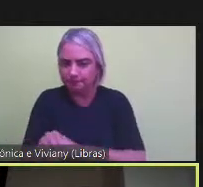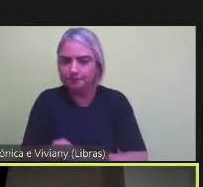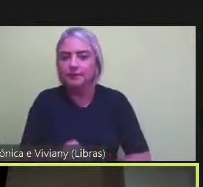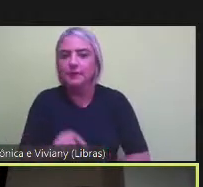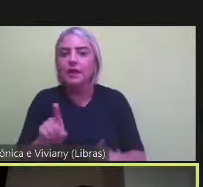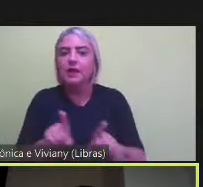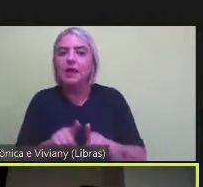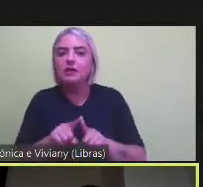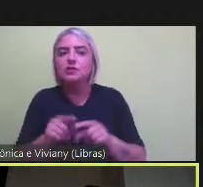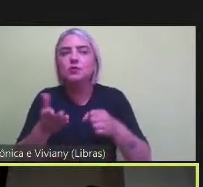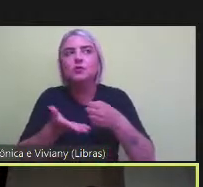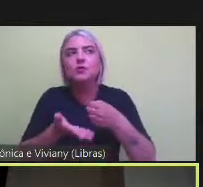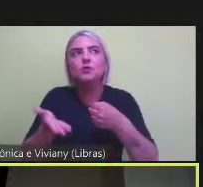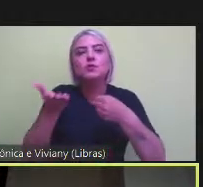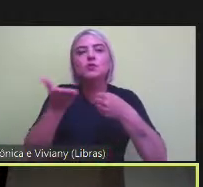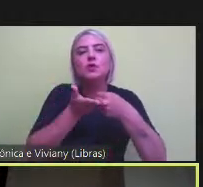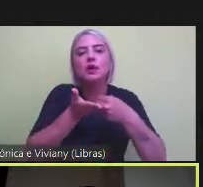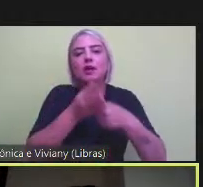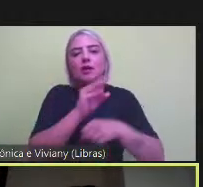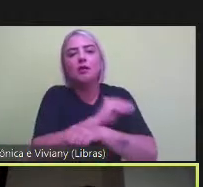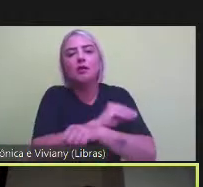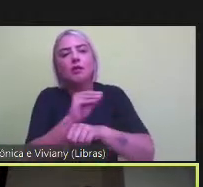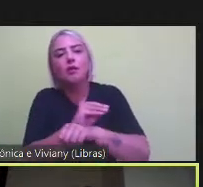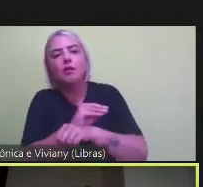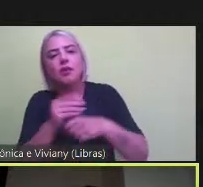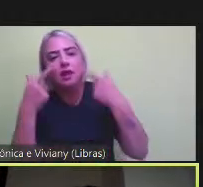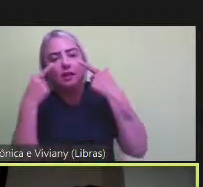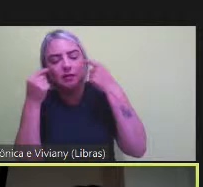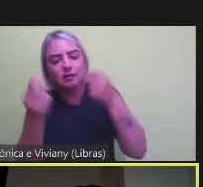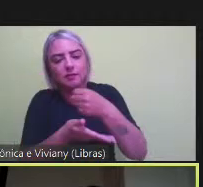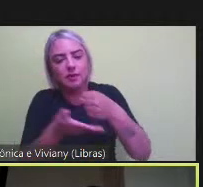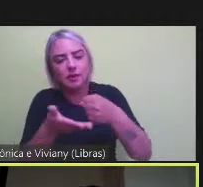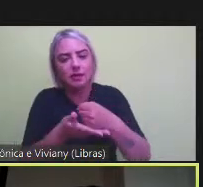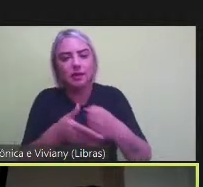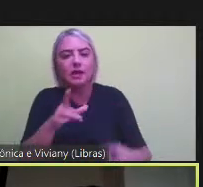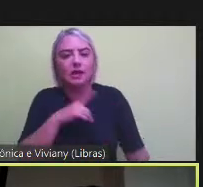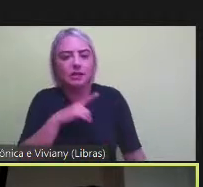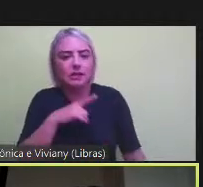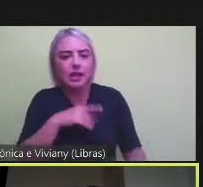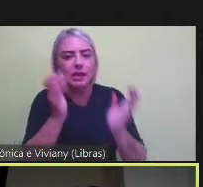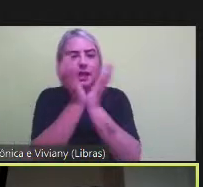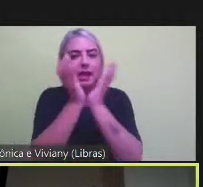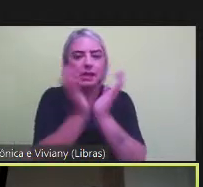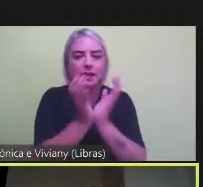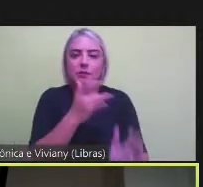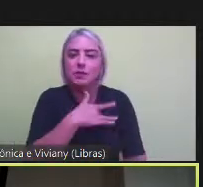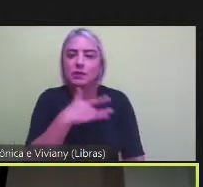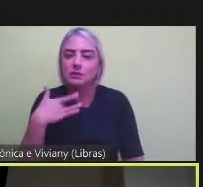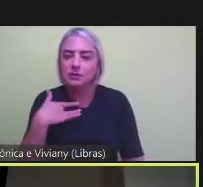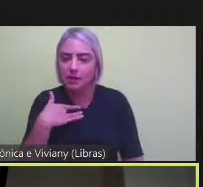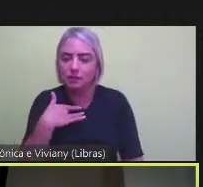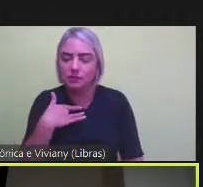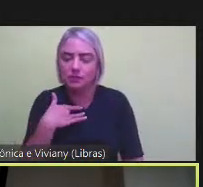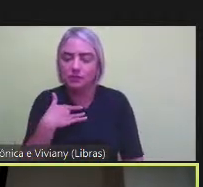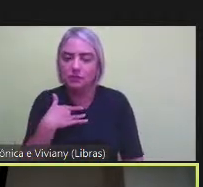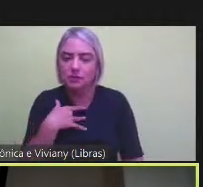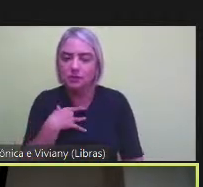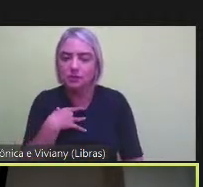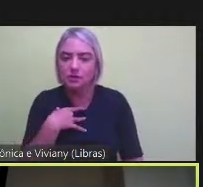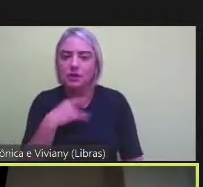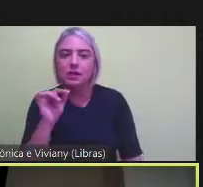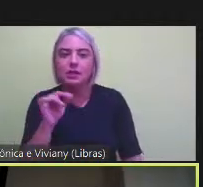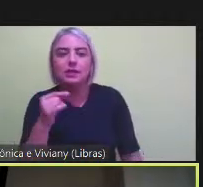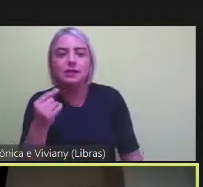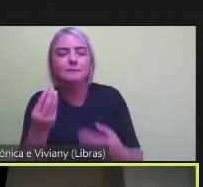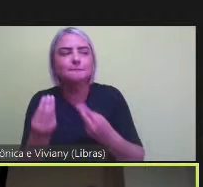community, and in a level of the healthcare, in which there are teams of